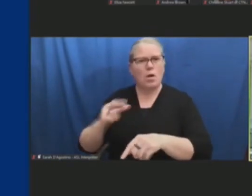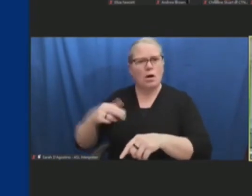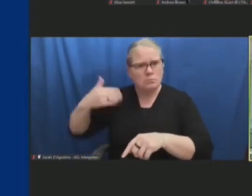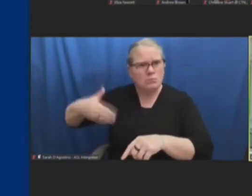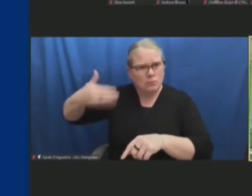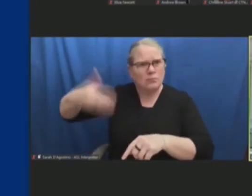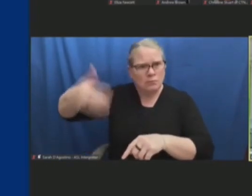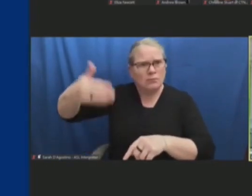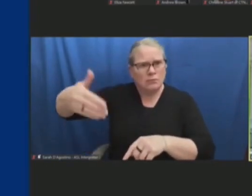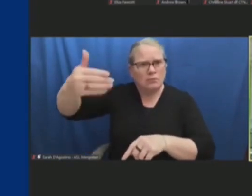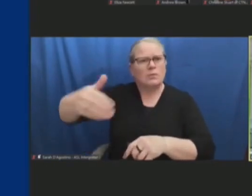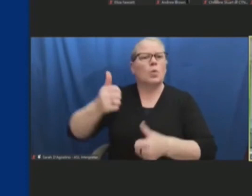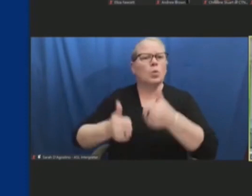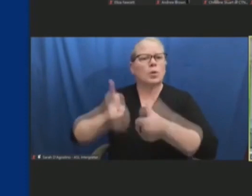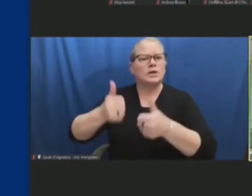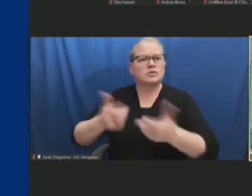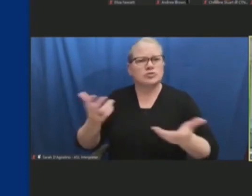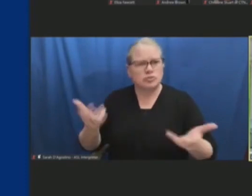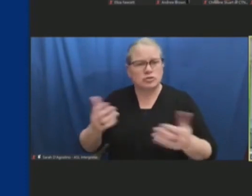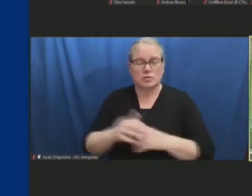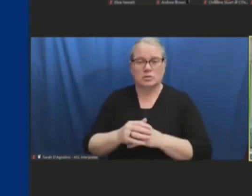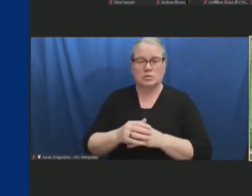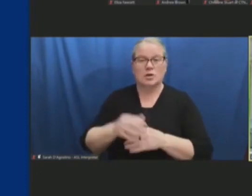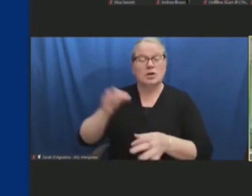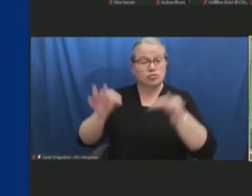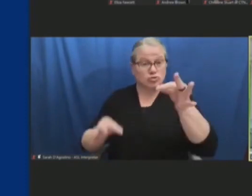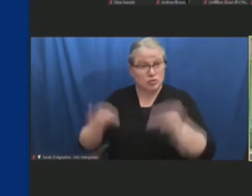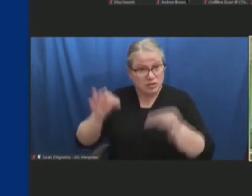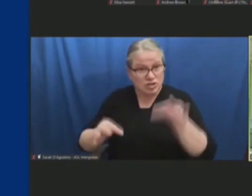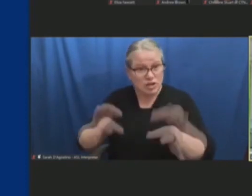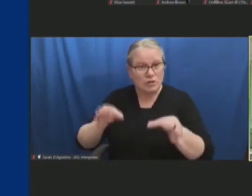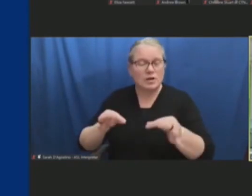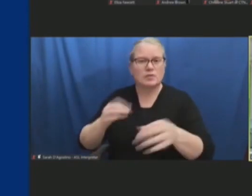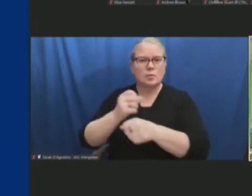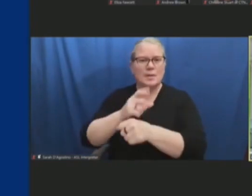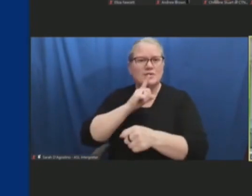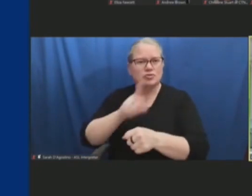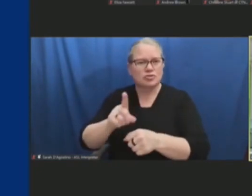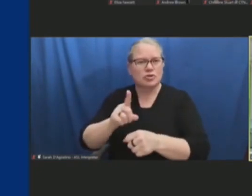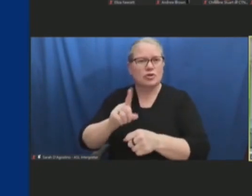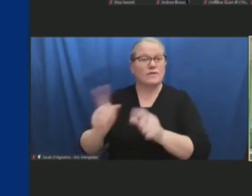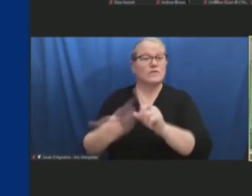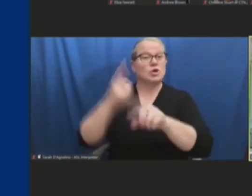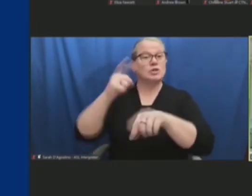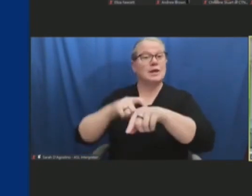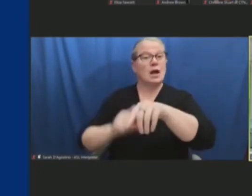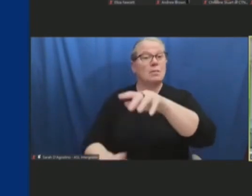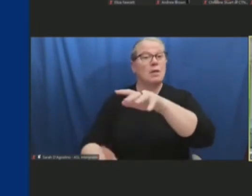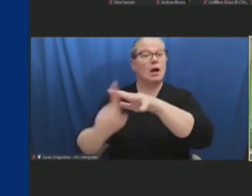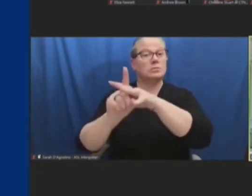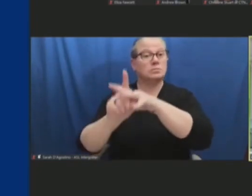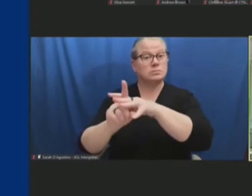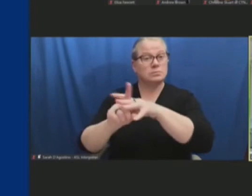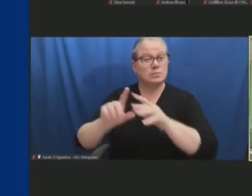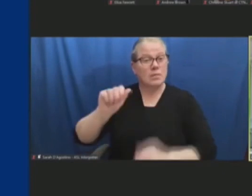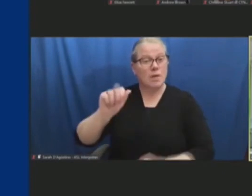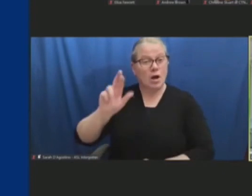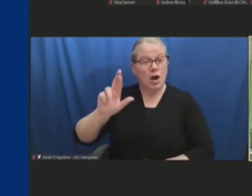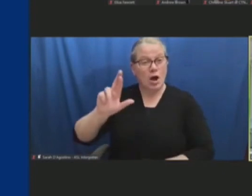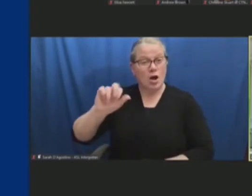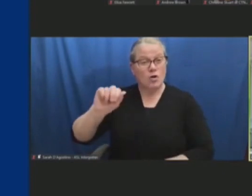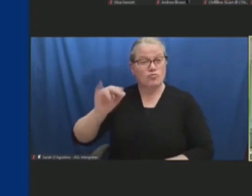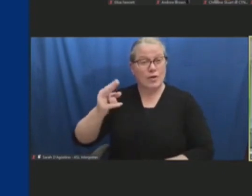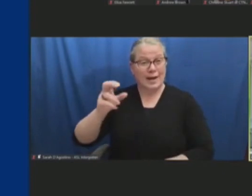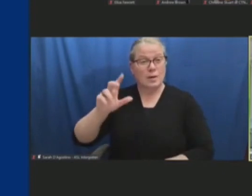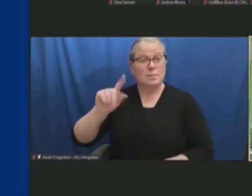make sure that the arraignment is not at some point in the future, the arraignment is the next day, so that we have the